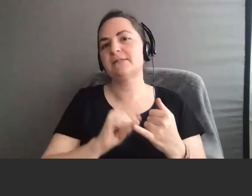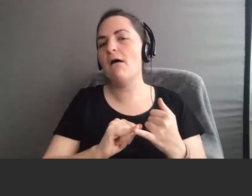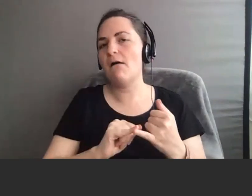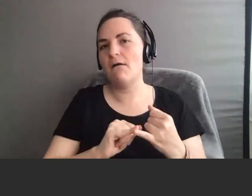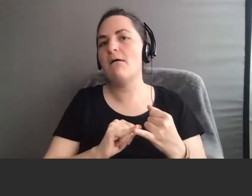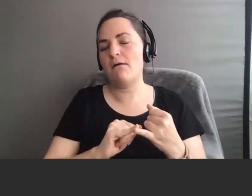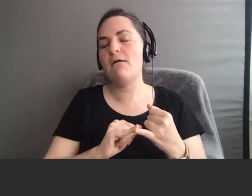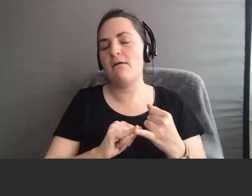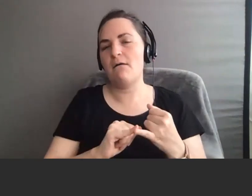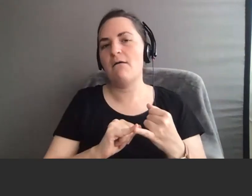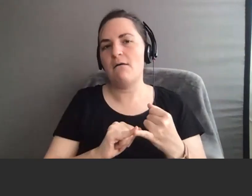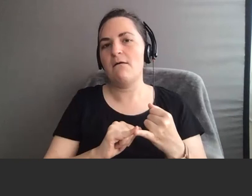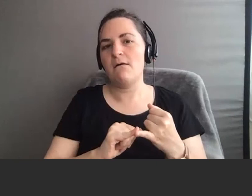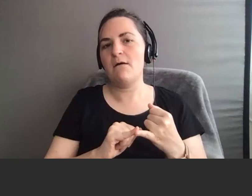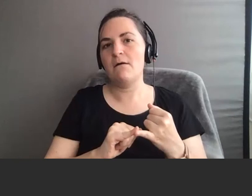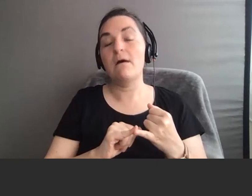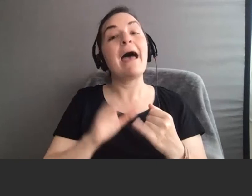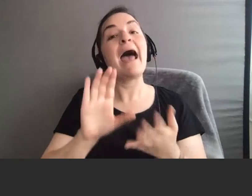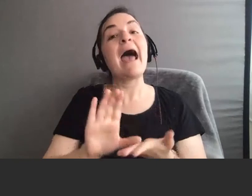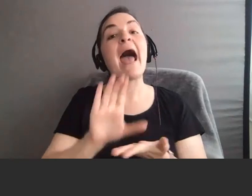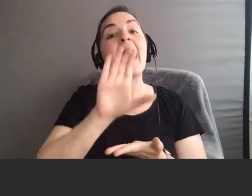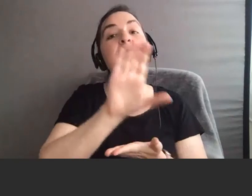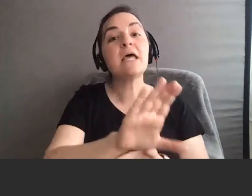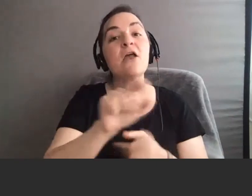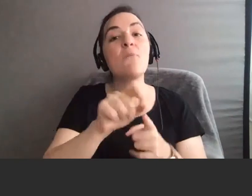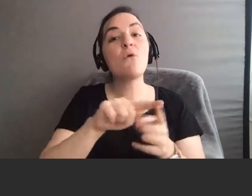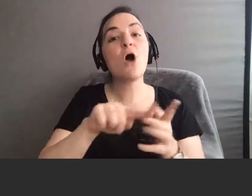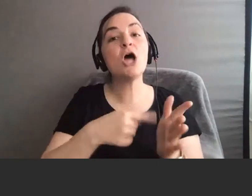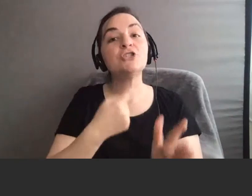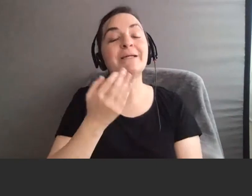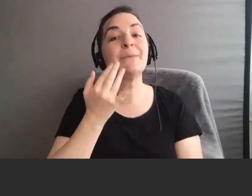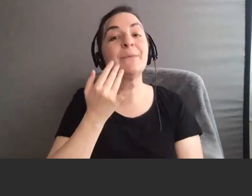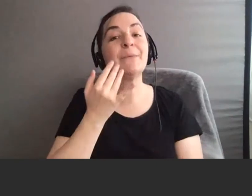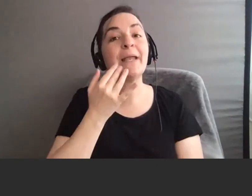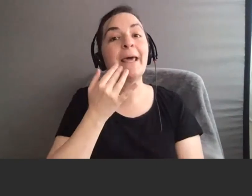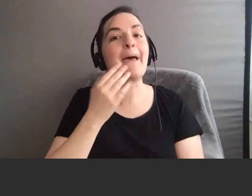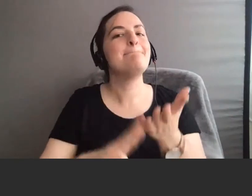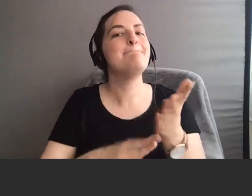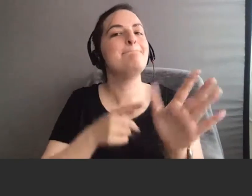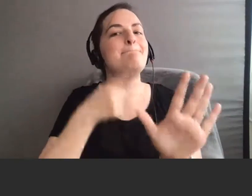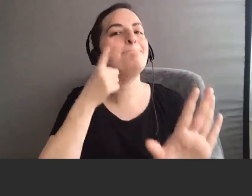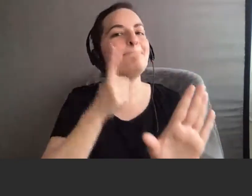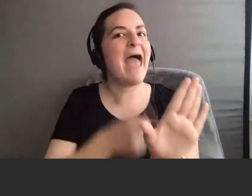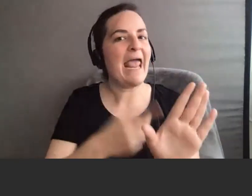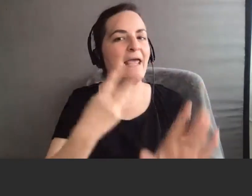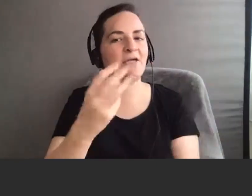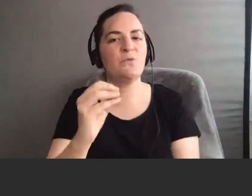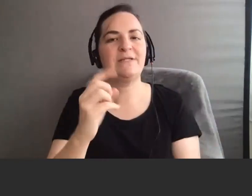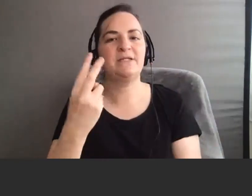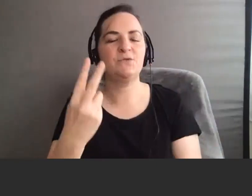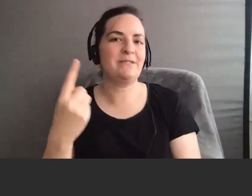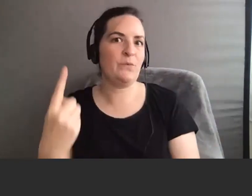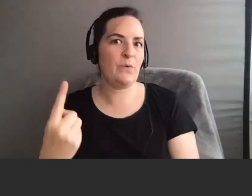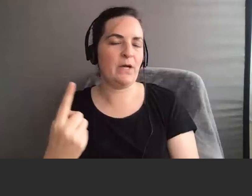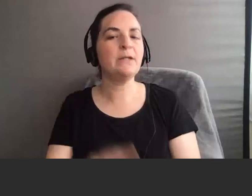semesters, and your hand-in for project is not until May